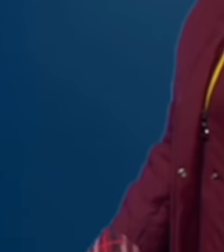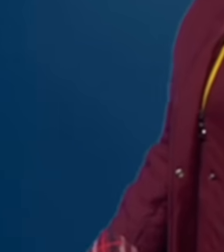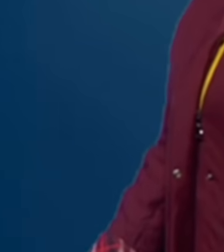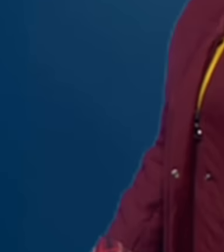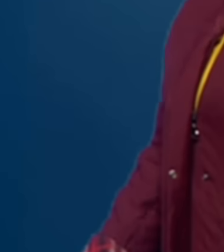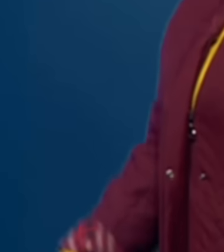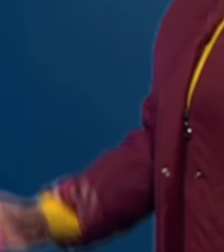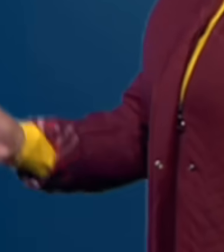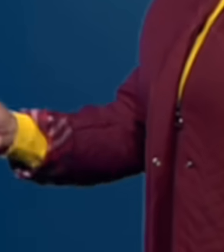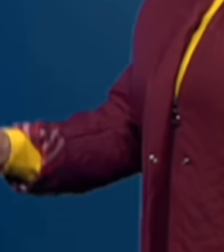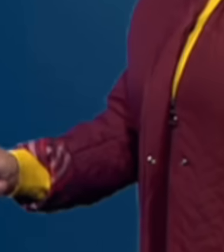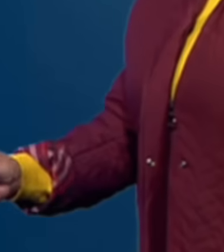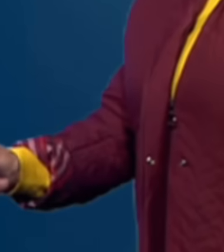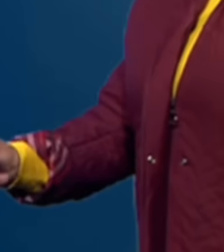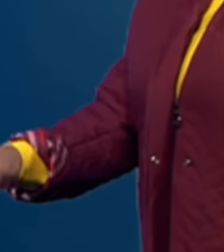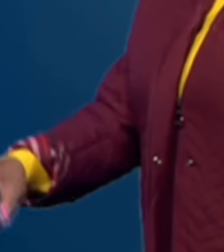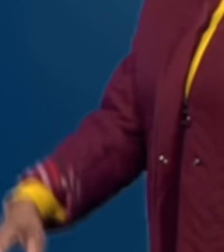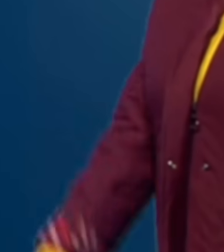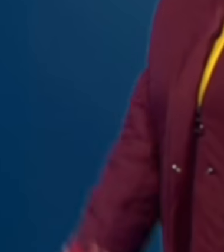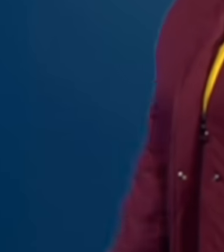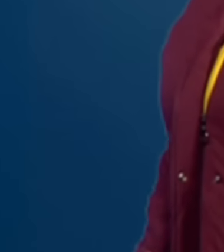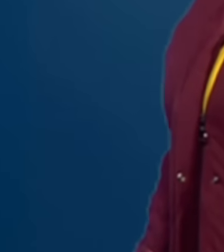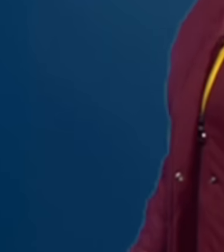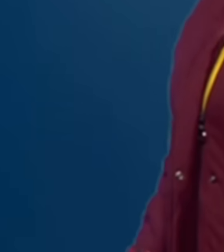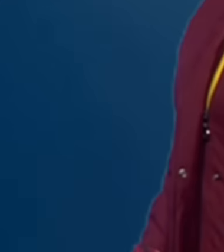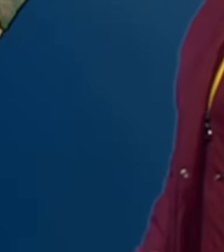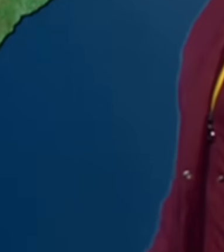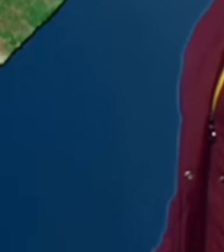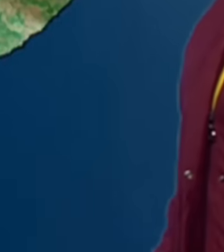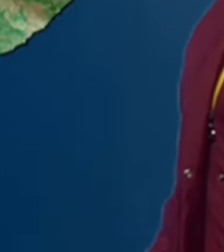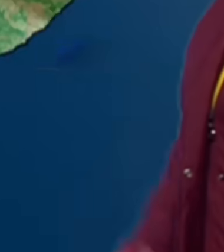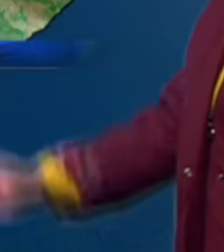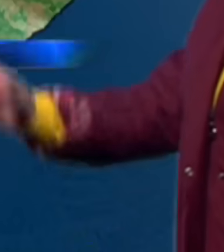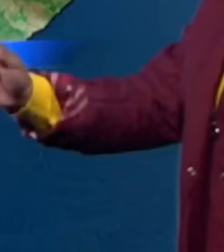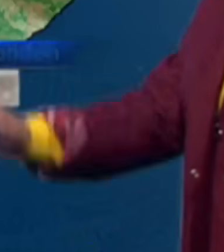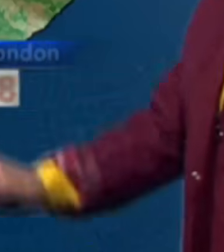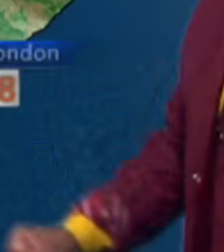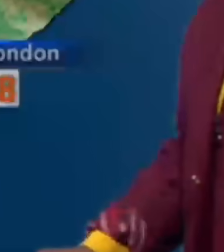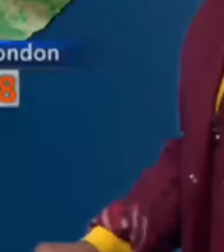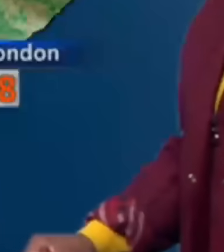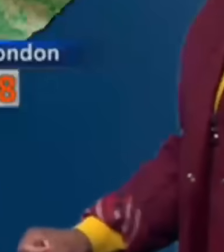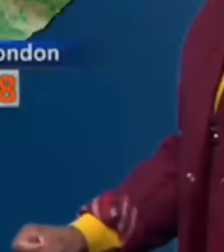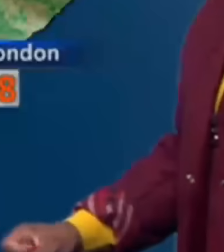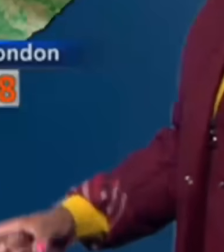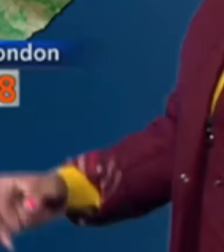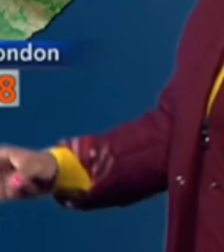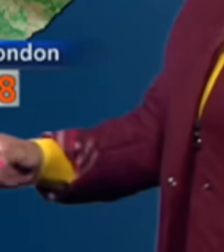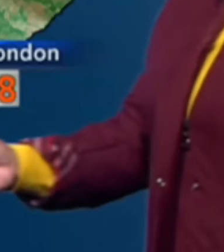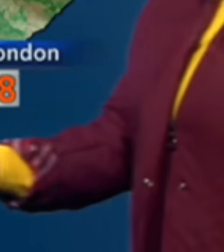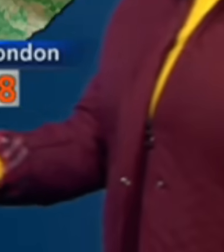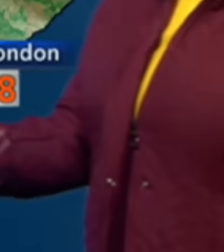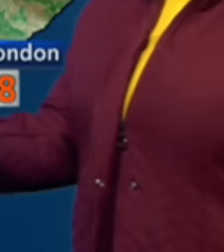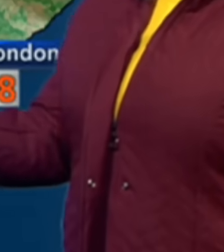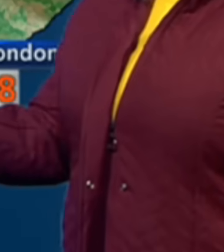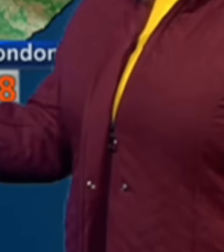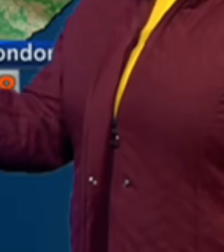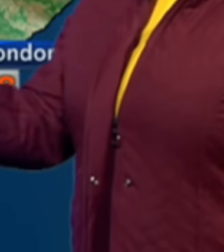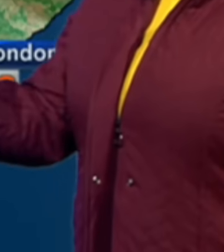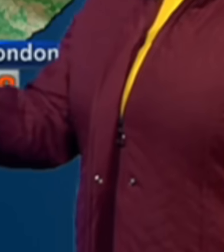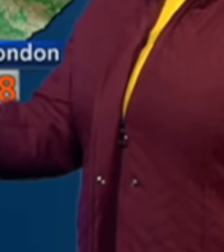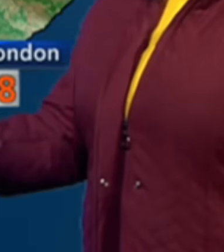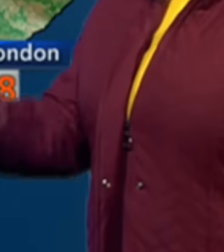ntse go tonya le gona ka baka la moya e tla beng e bopa e ntse e foka ka mabopong a le wa tlhare lebelela go sasa go la Eastern Cape lebelela gona o tla bo le ka